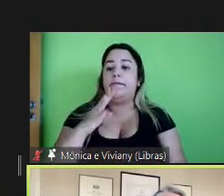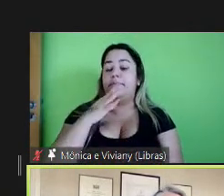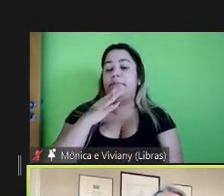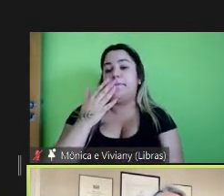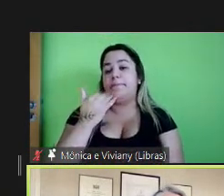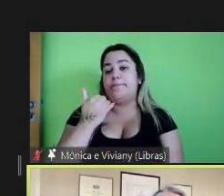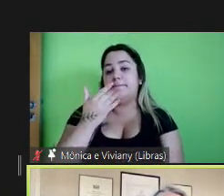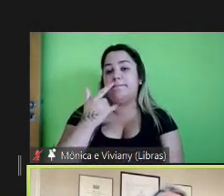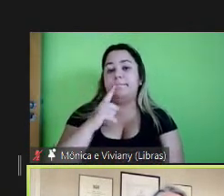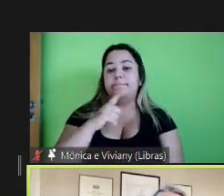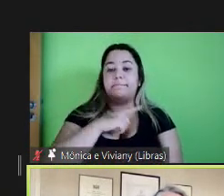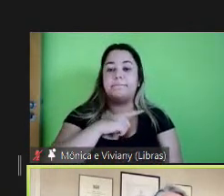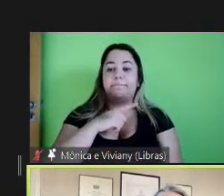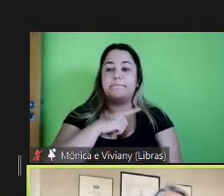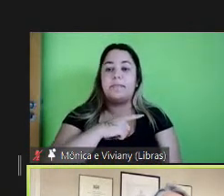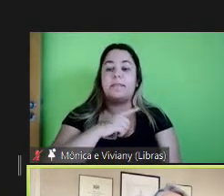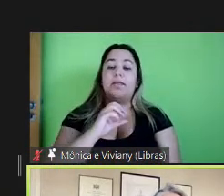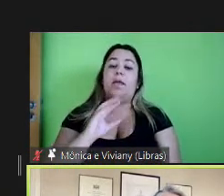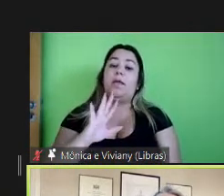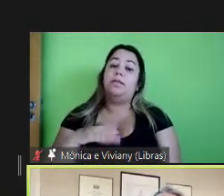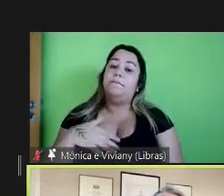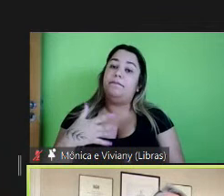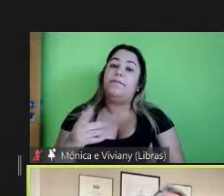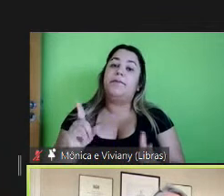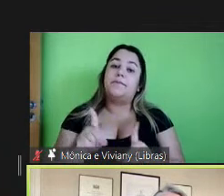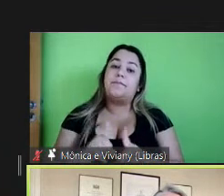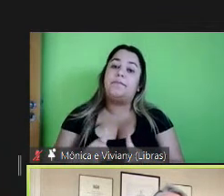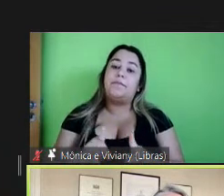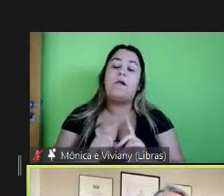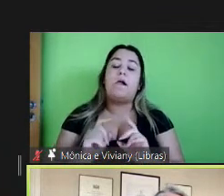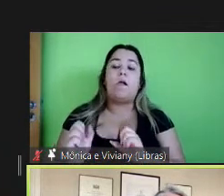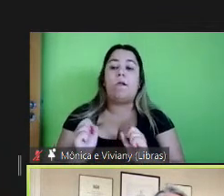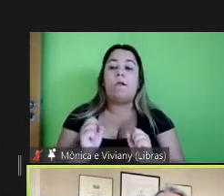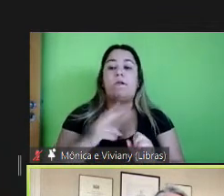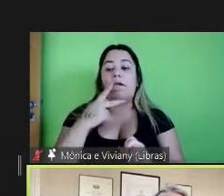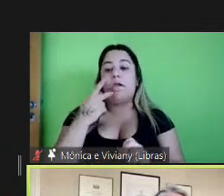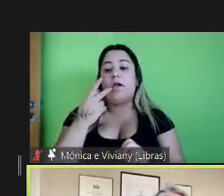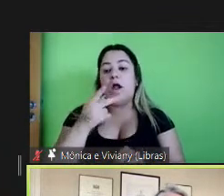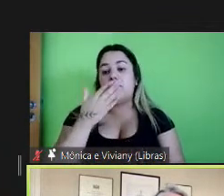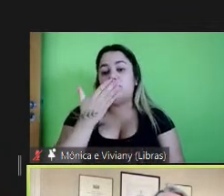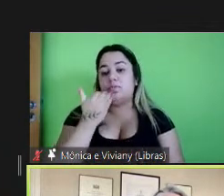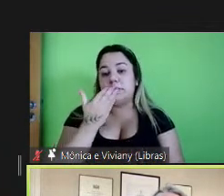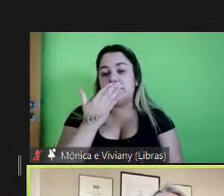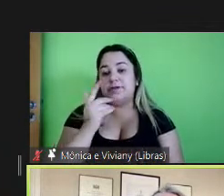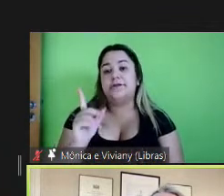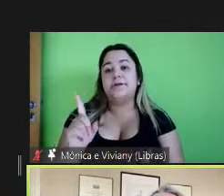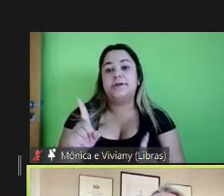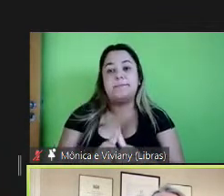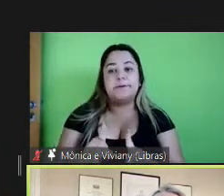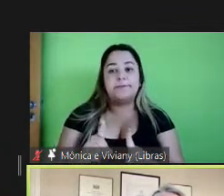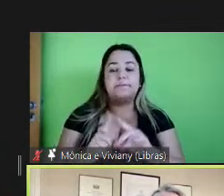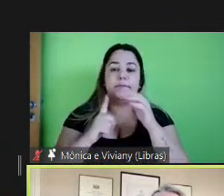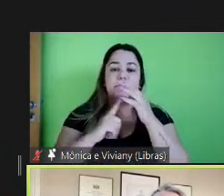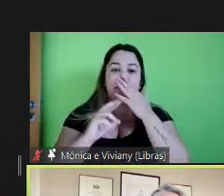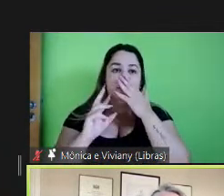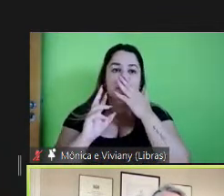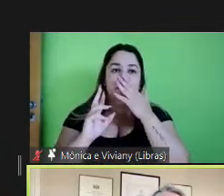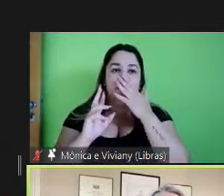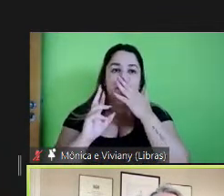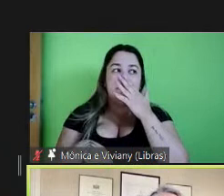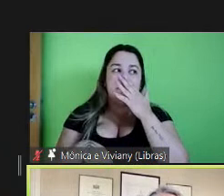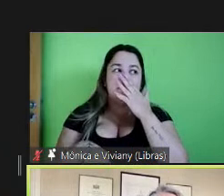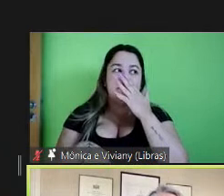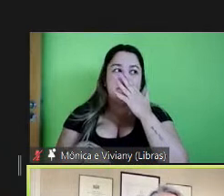And we might be talking about issues pertaining to food consumption. Again, there's so many reasons why someone might struggle with weight management. I